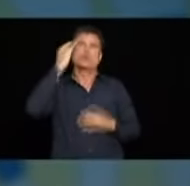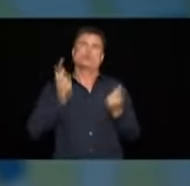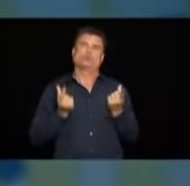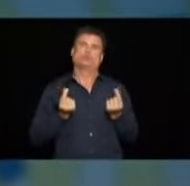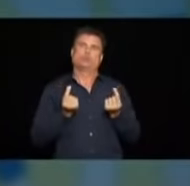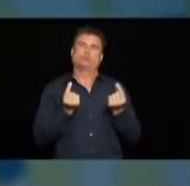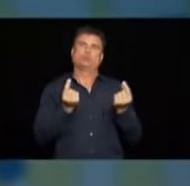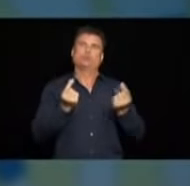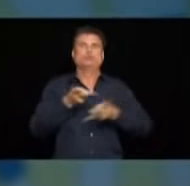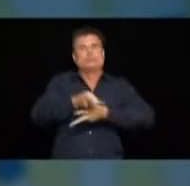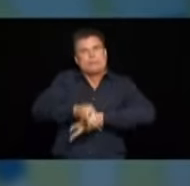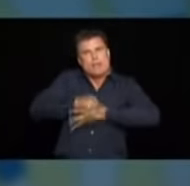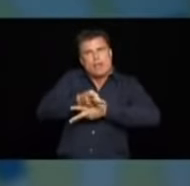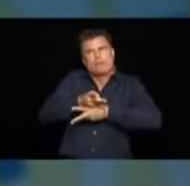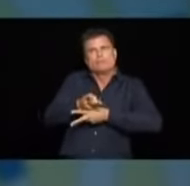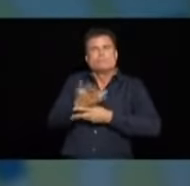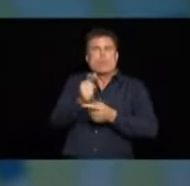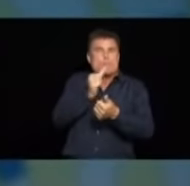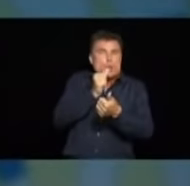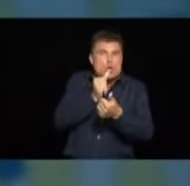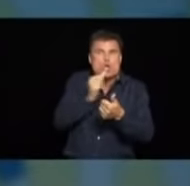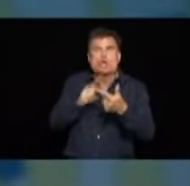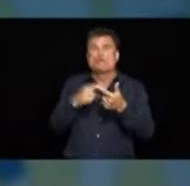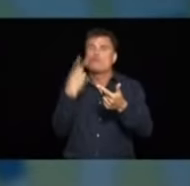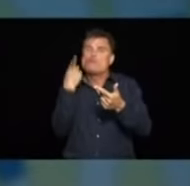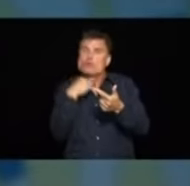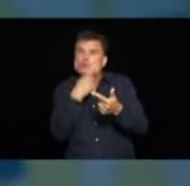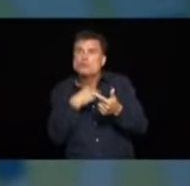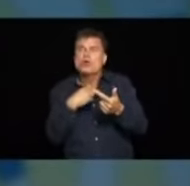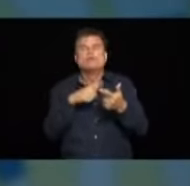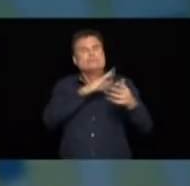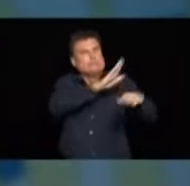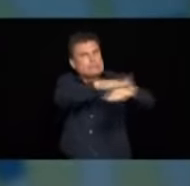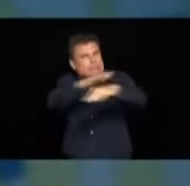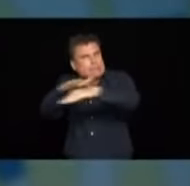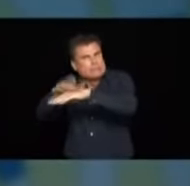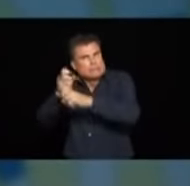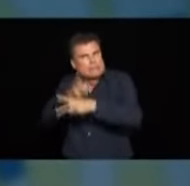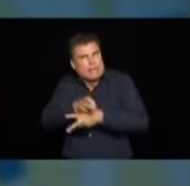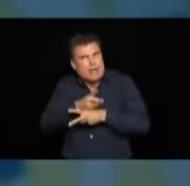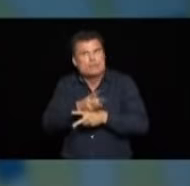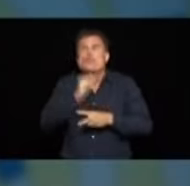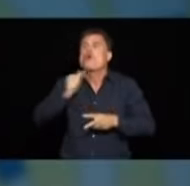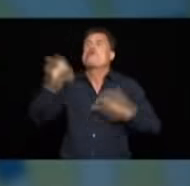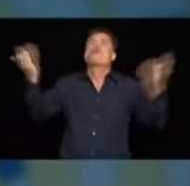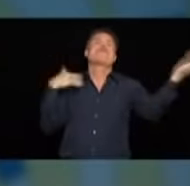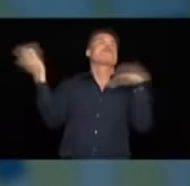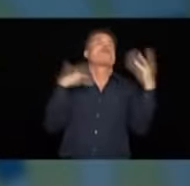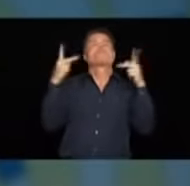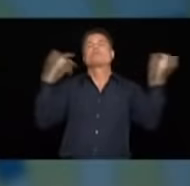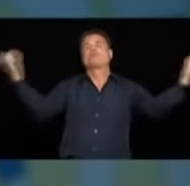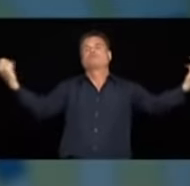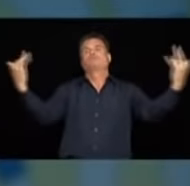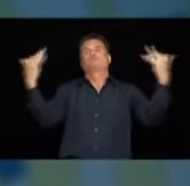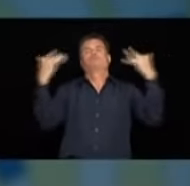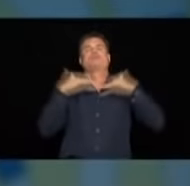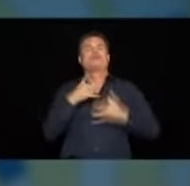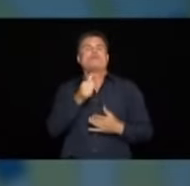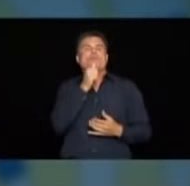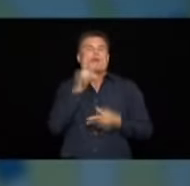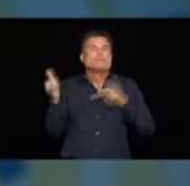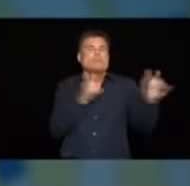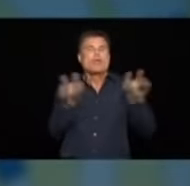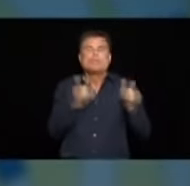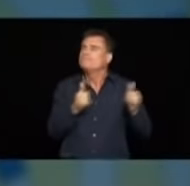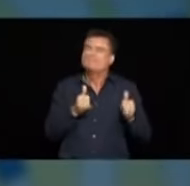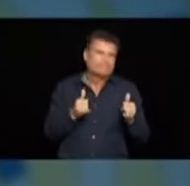the restrictions on people having larger parties in for private parties and events, the